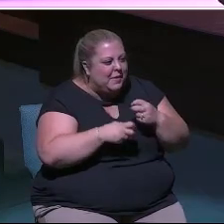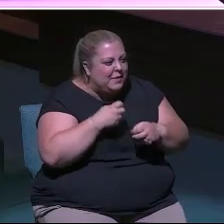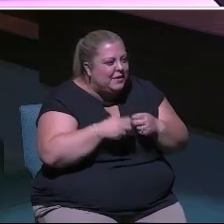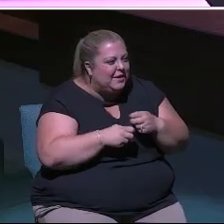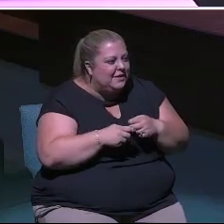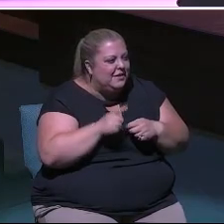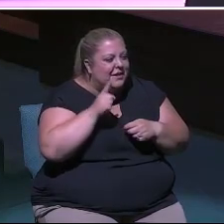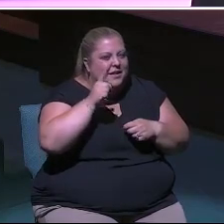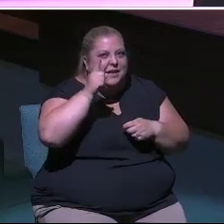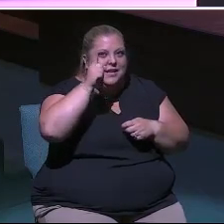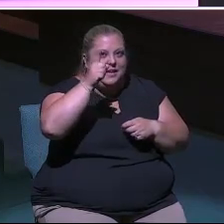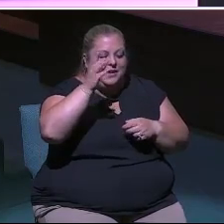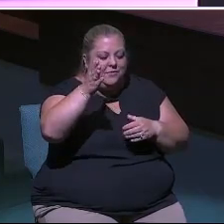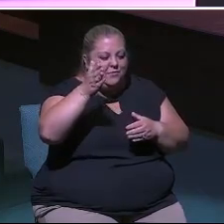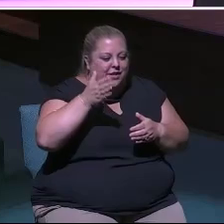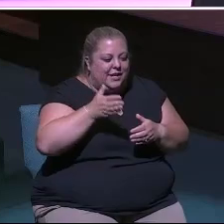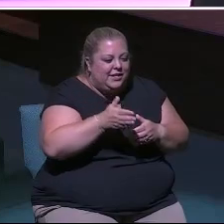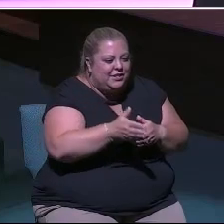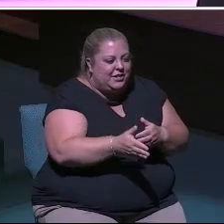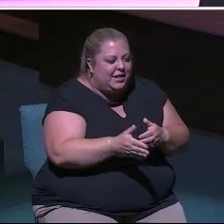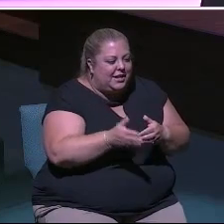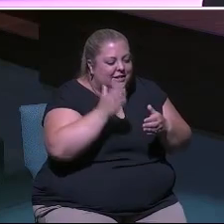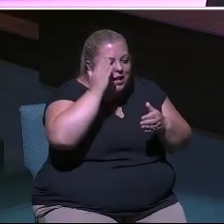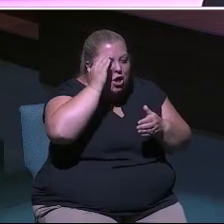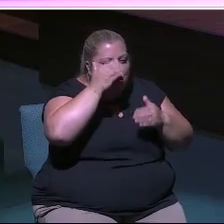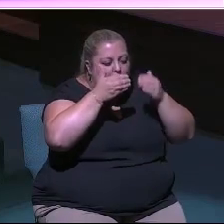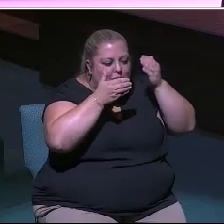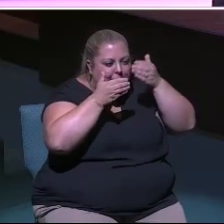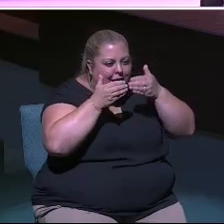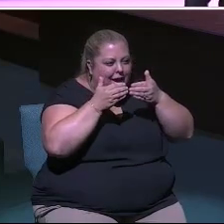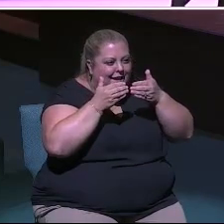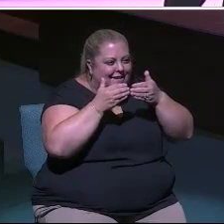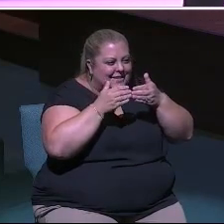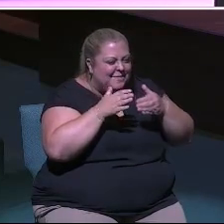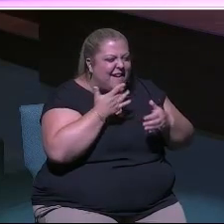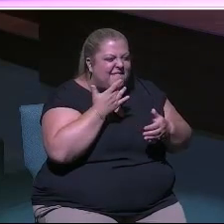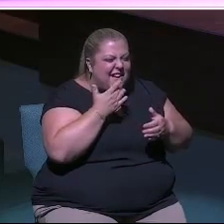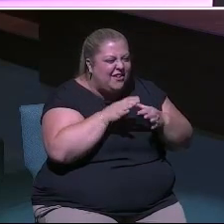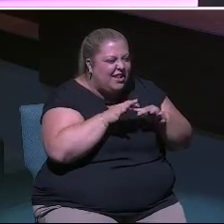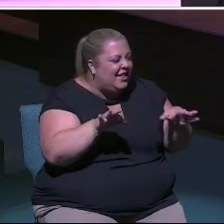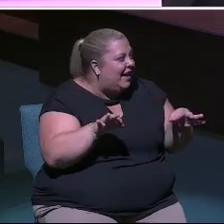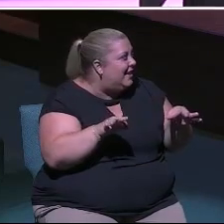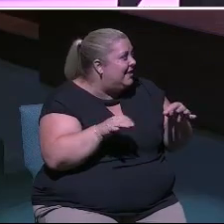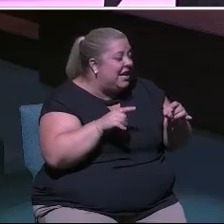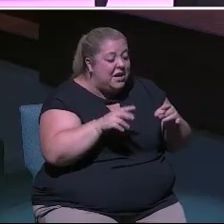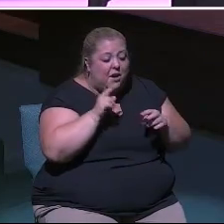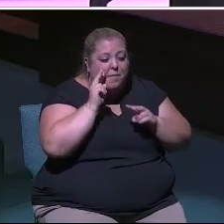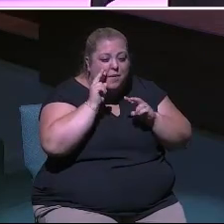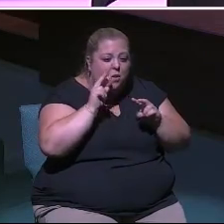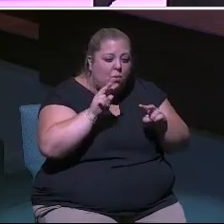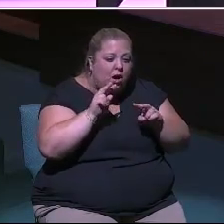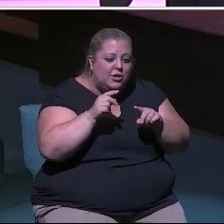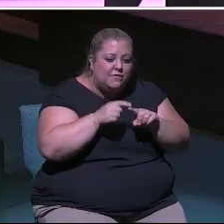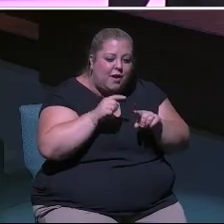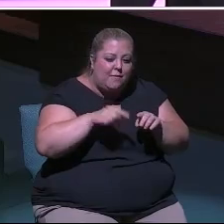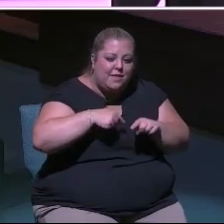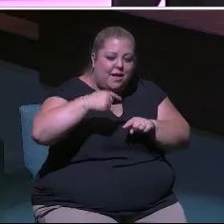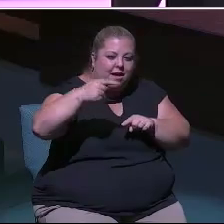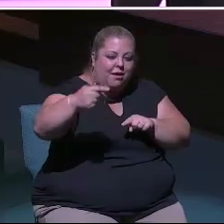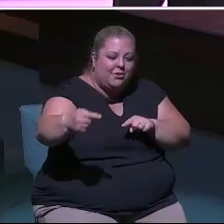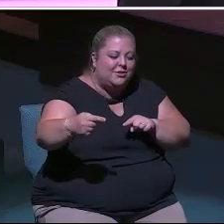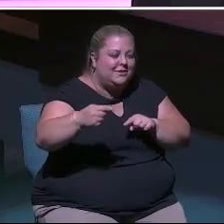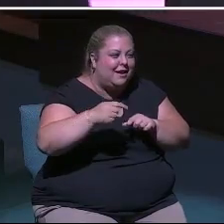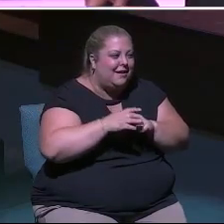reach down and gently close my eyes. This is my favorite line. I'll be watching from the other